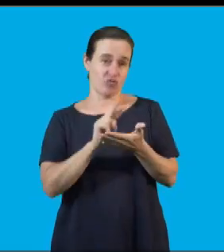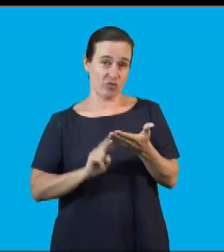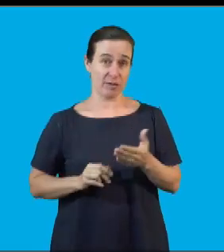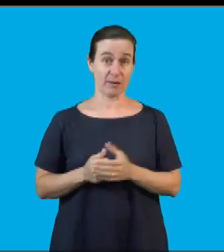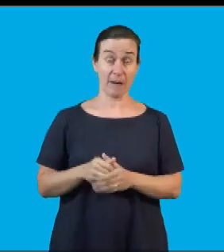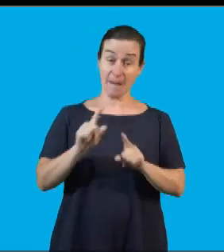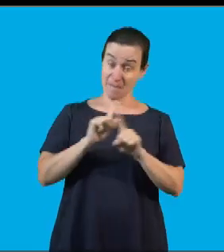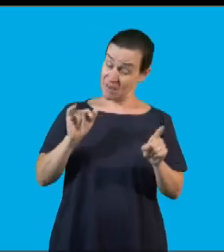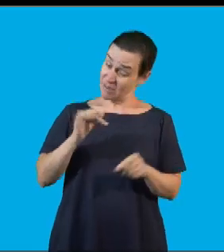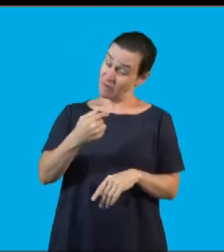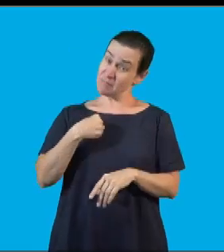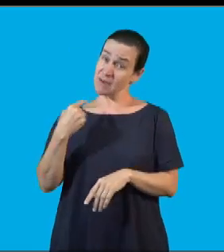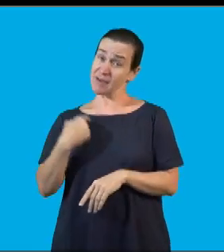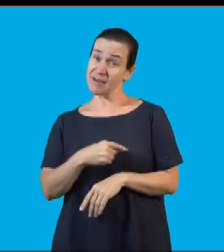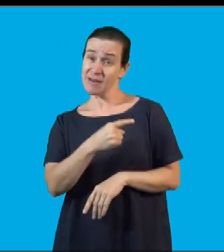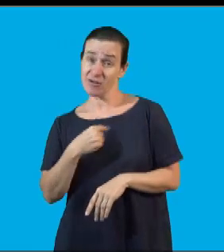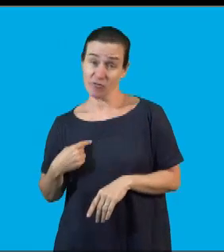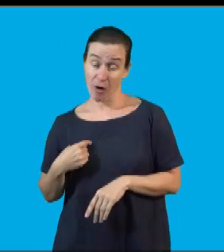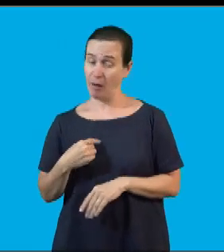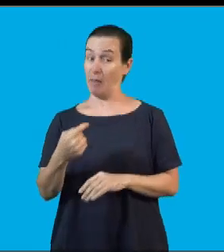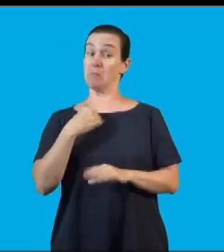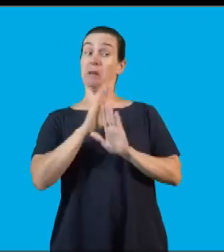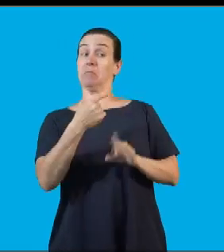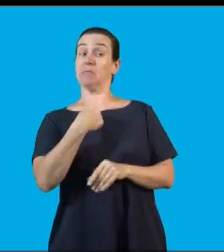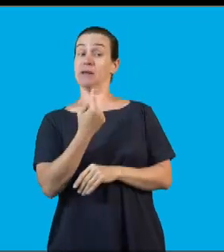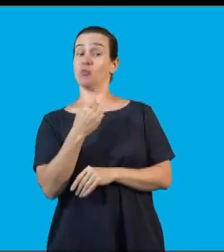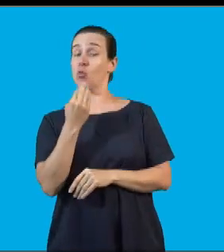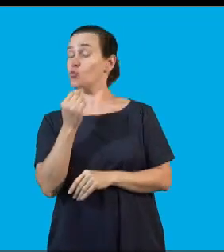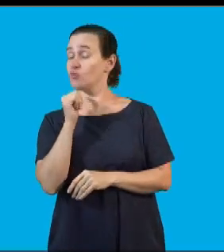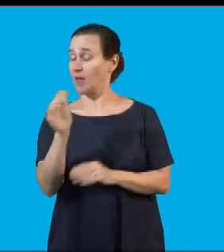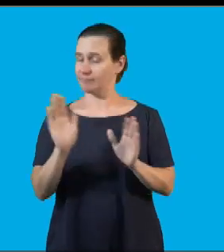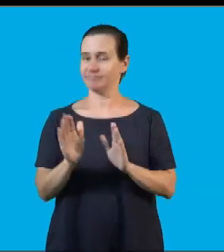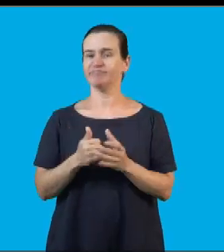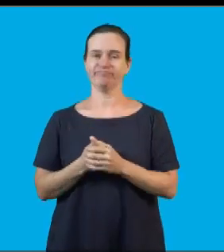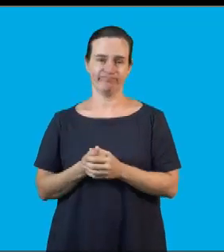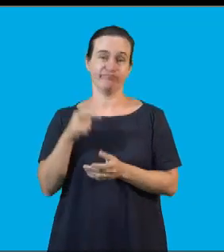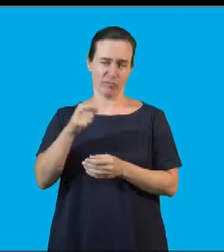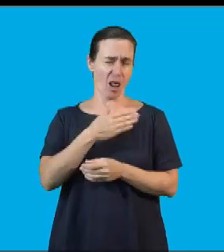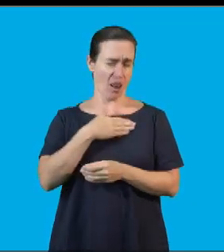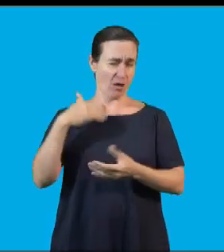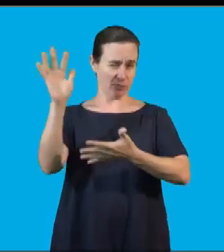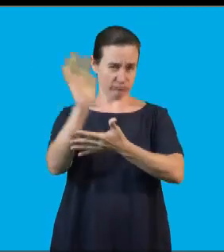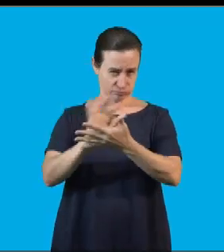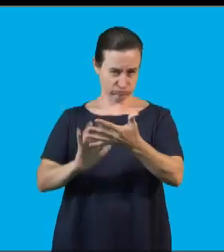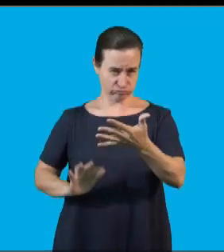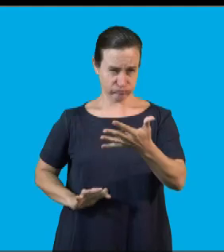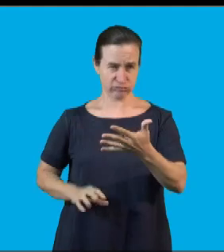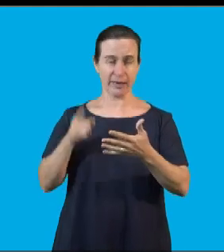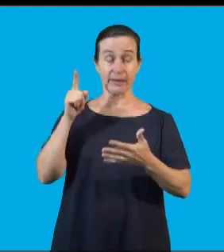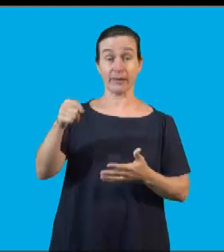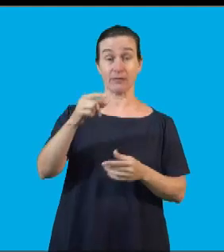if it turns out I'm wrong, well, you did not hear it from me. So that's the text, grade 12s, and here we